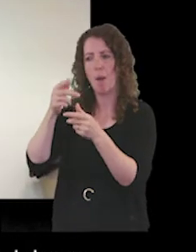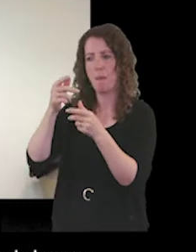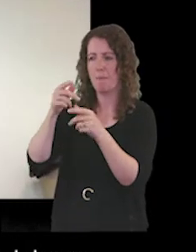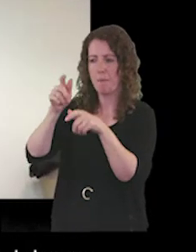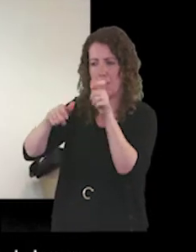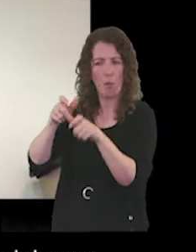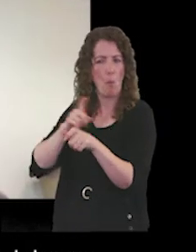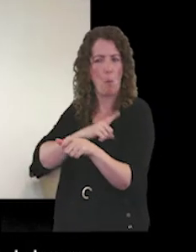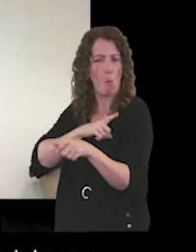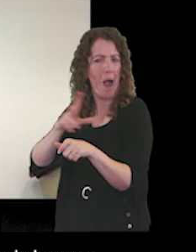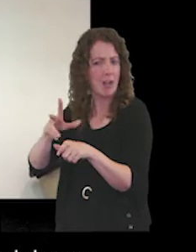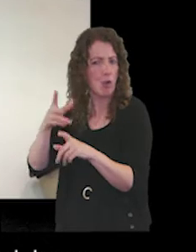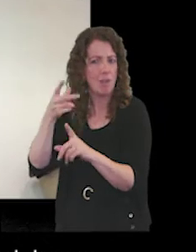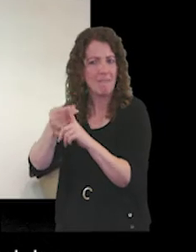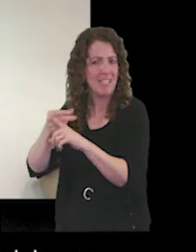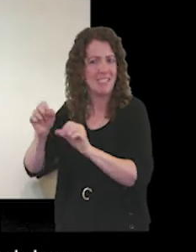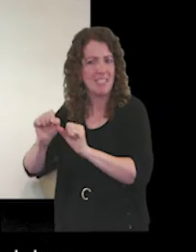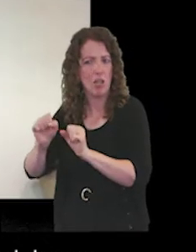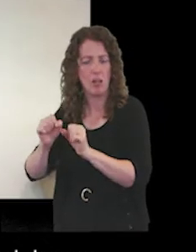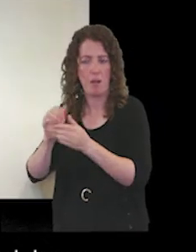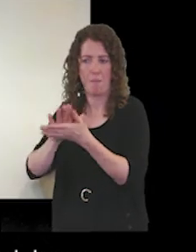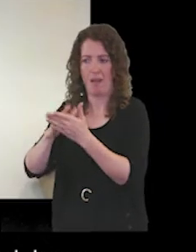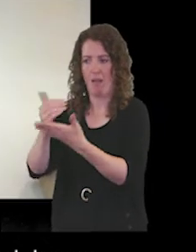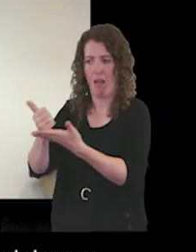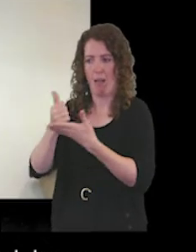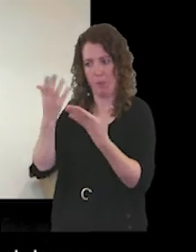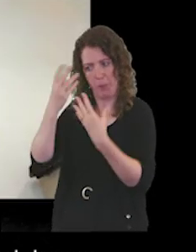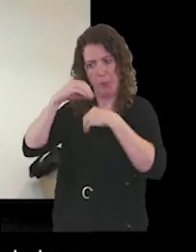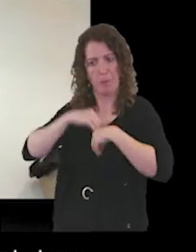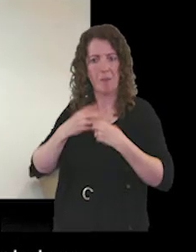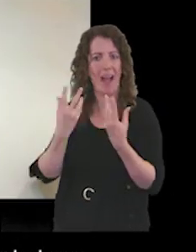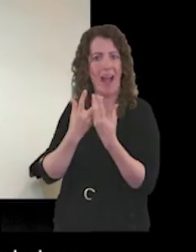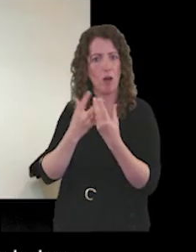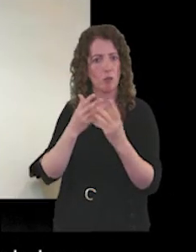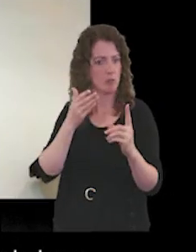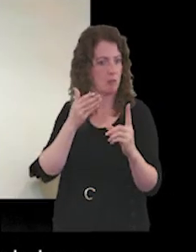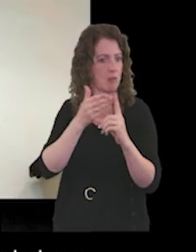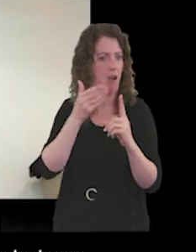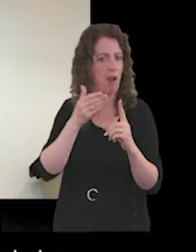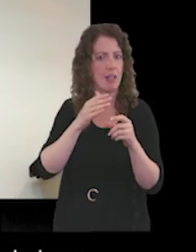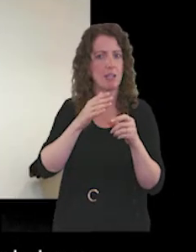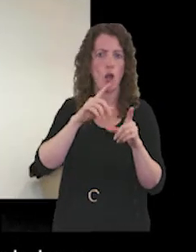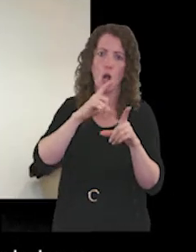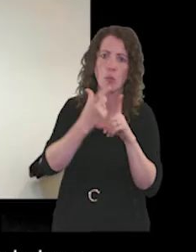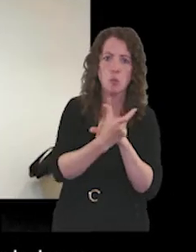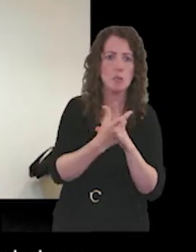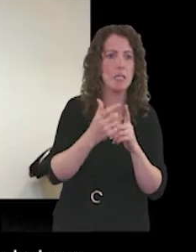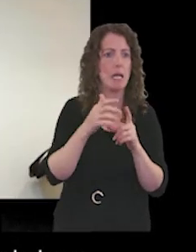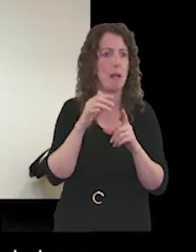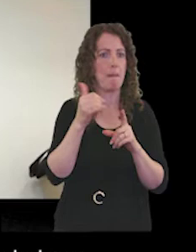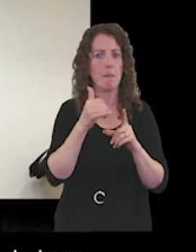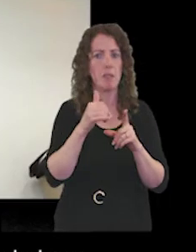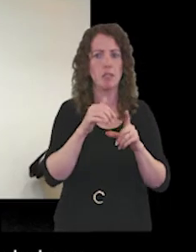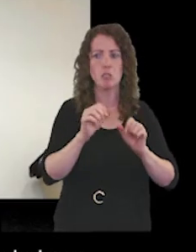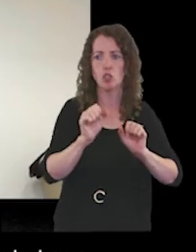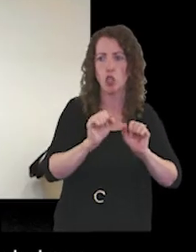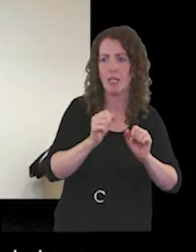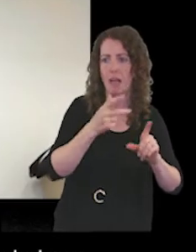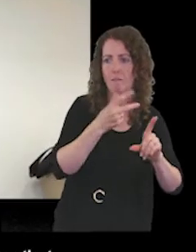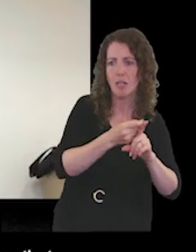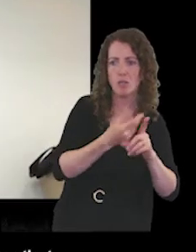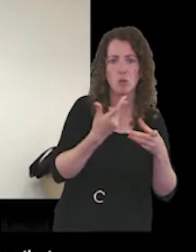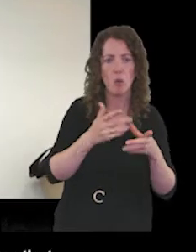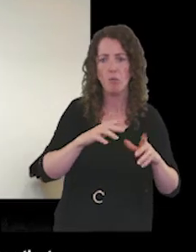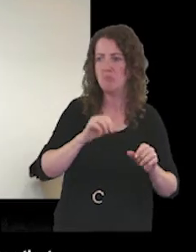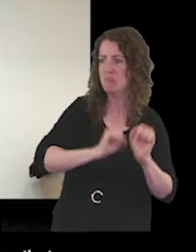us in how we target and make sure that we're reaching communities where there may be lower take-up than in others